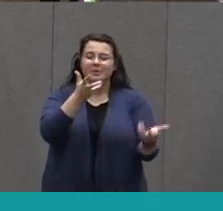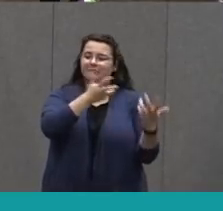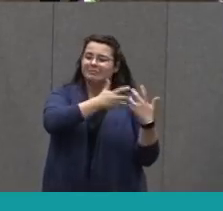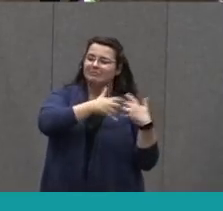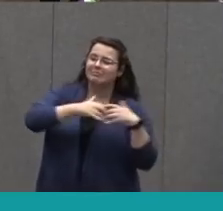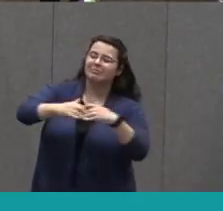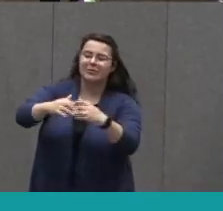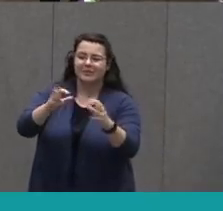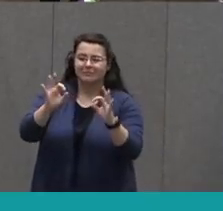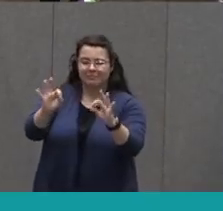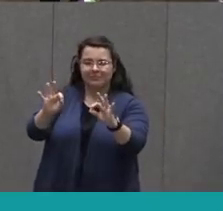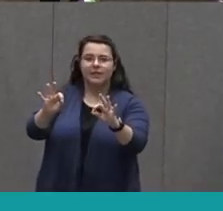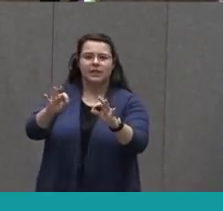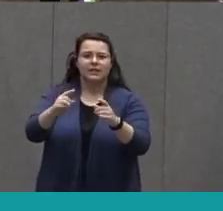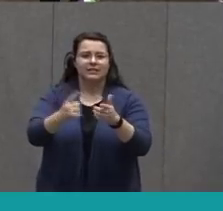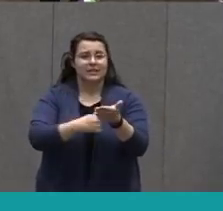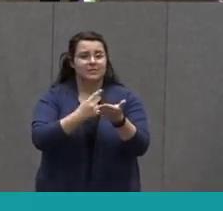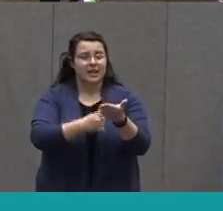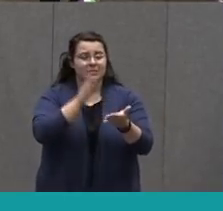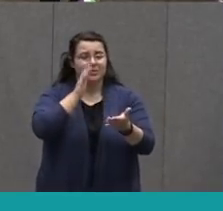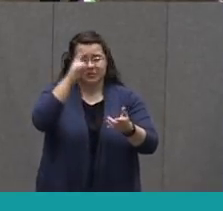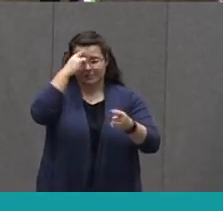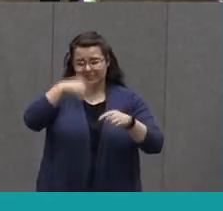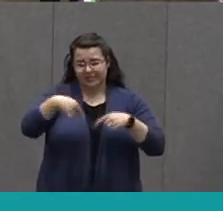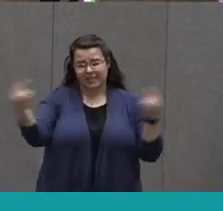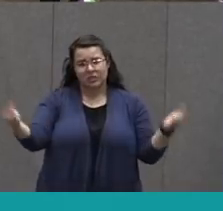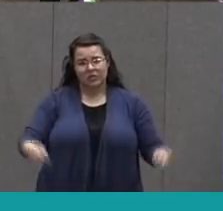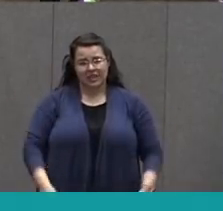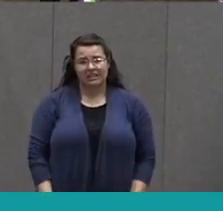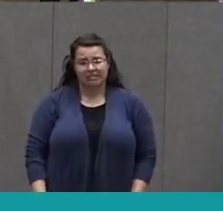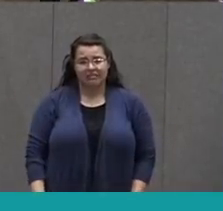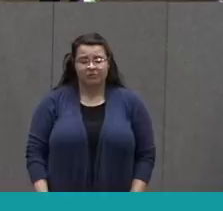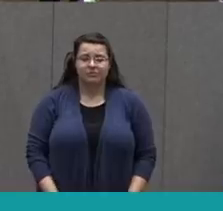and sometimes we will disagree.